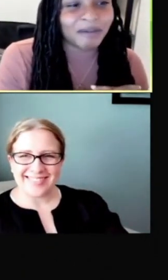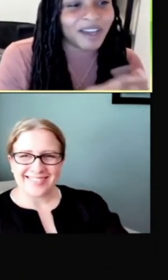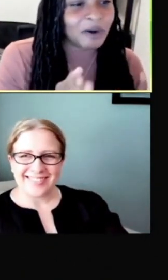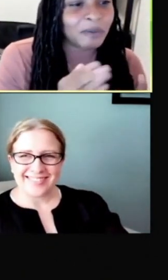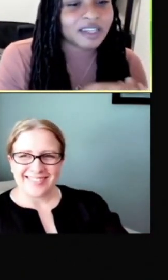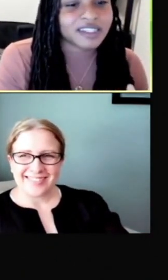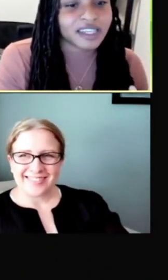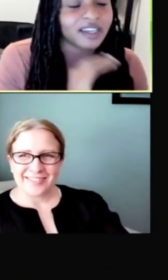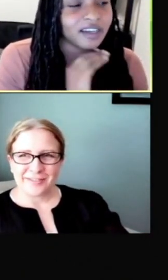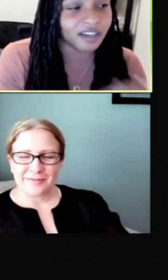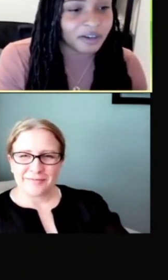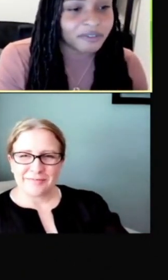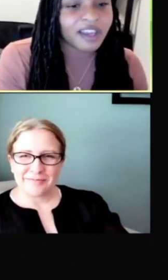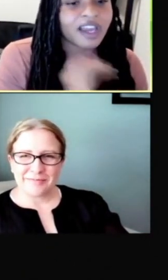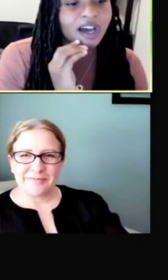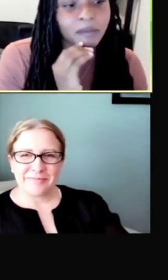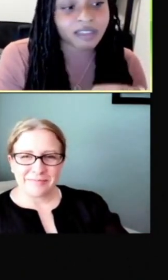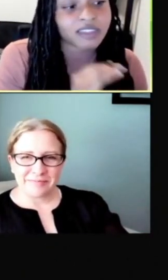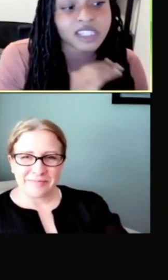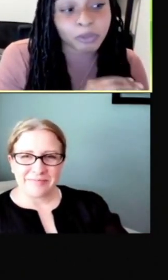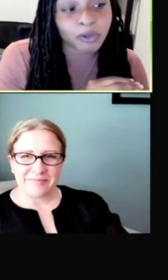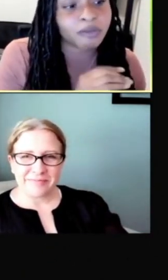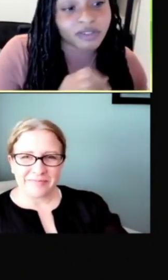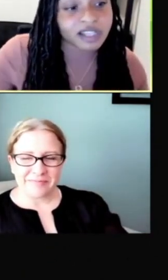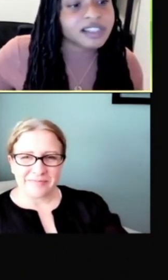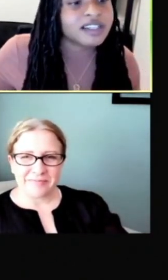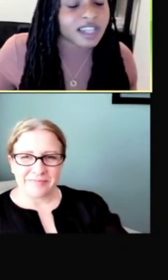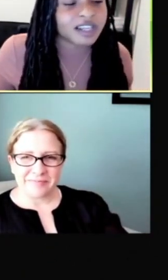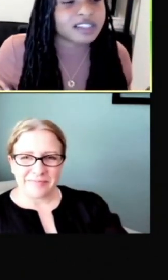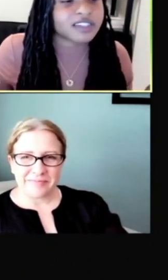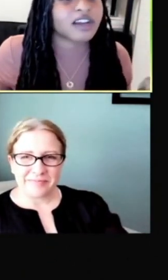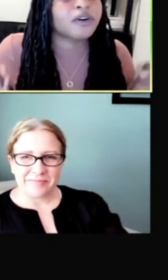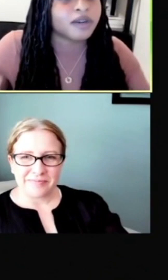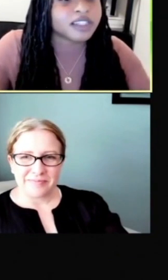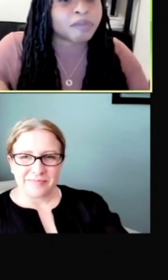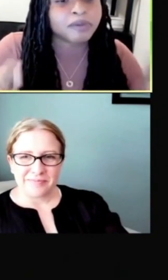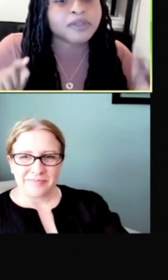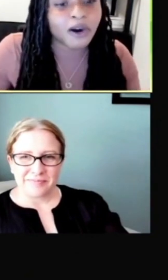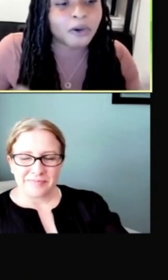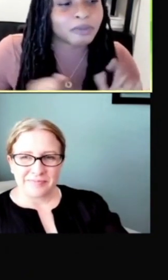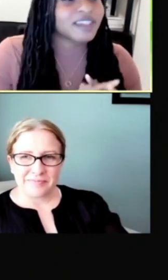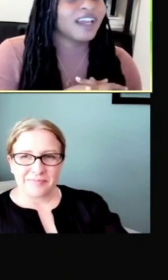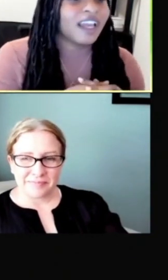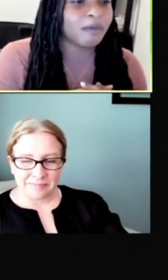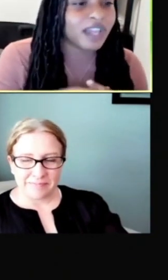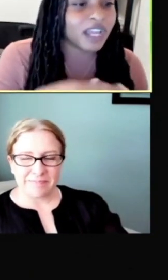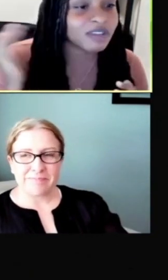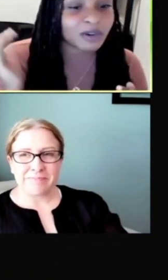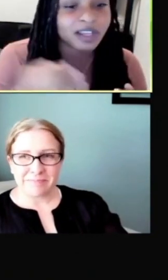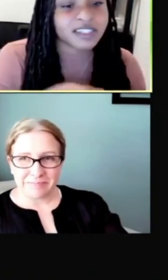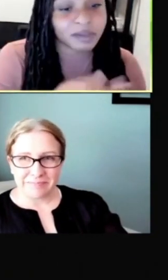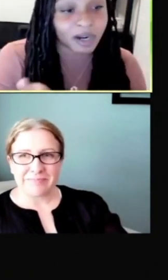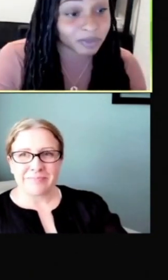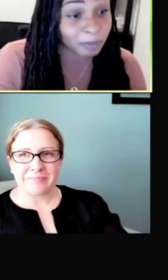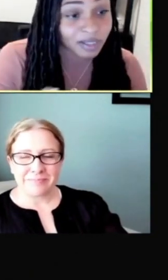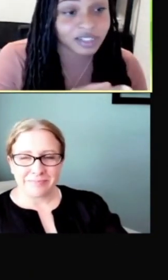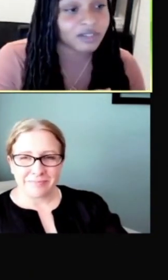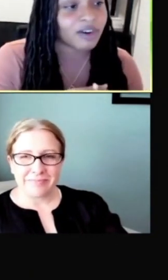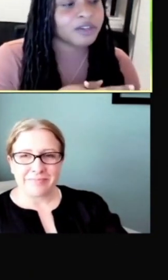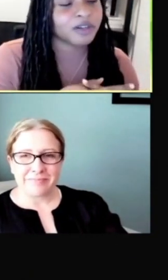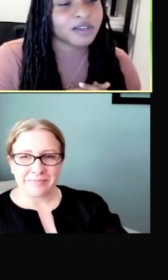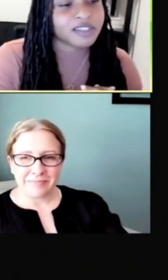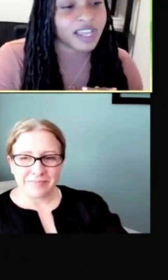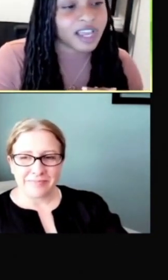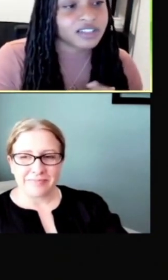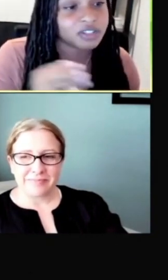not echo what he said enough. At this point, we've actually decided to start going into people's homes, and we have a strike team, and the president